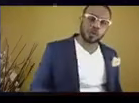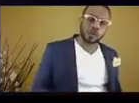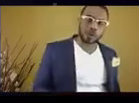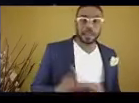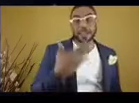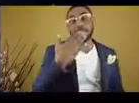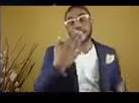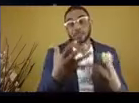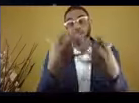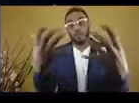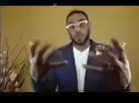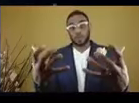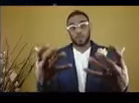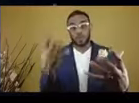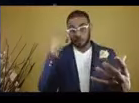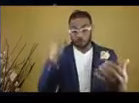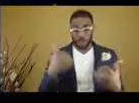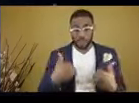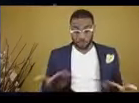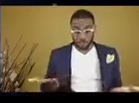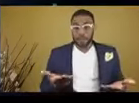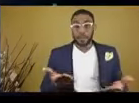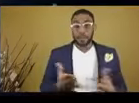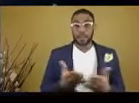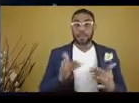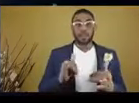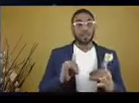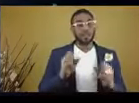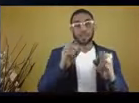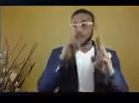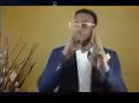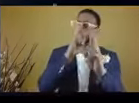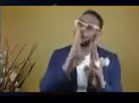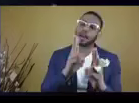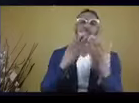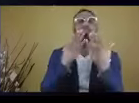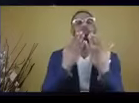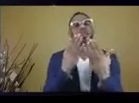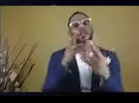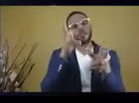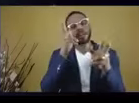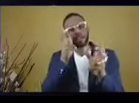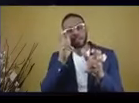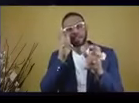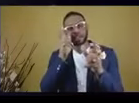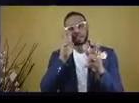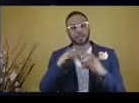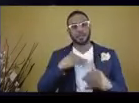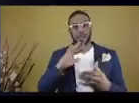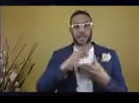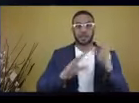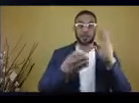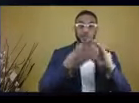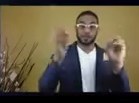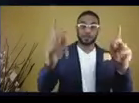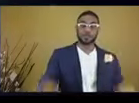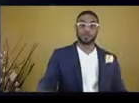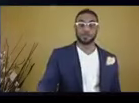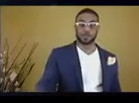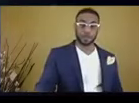so much for having me. This is an honor, and thank you for listening. to my story.